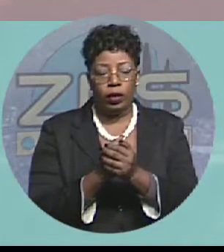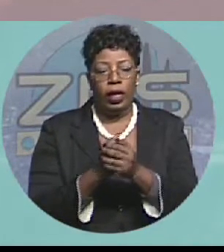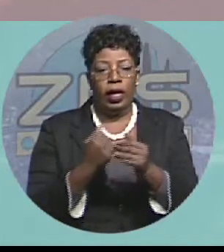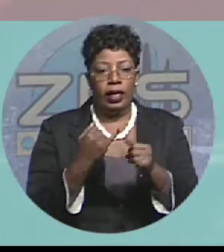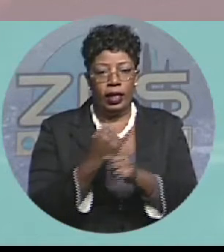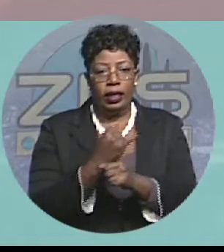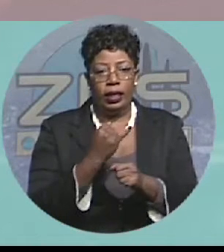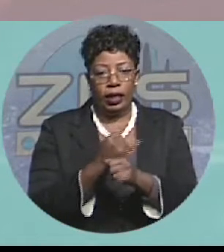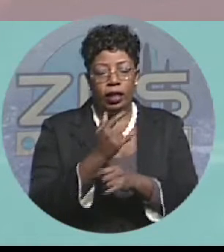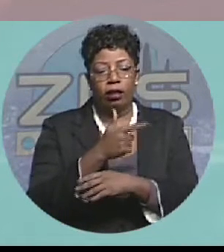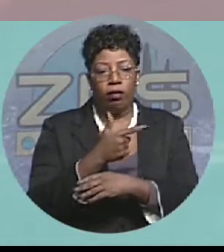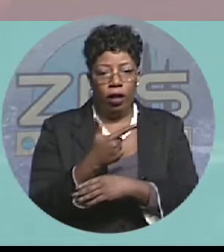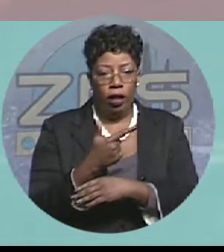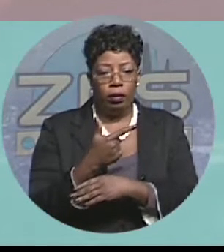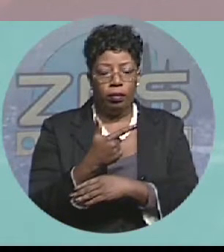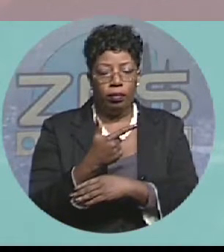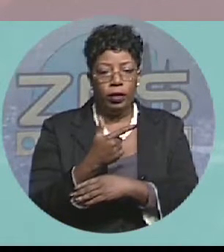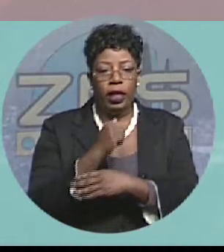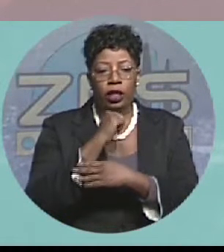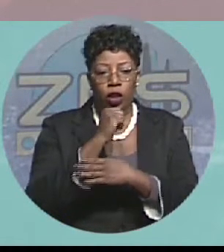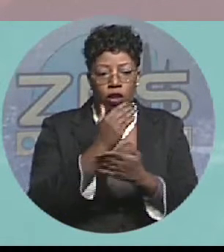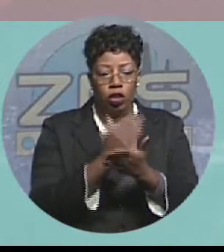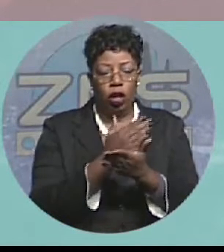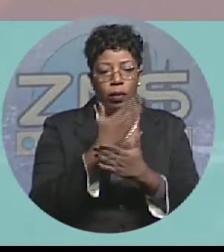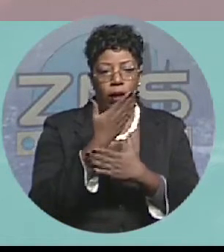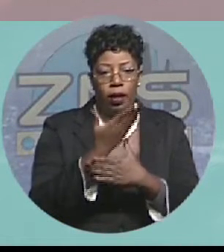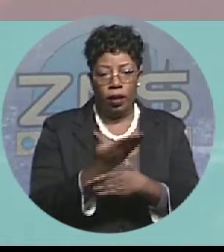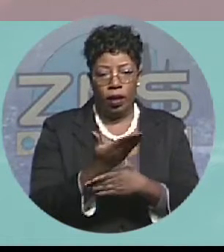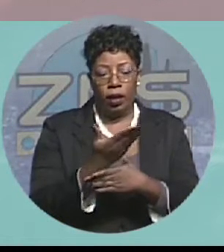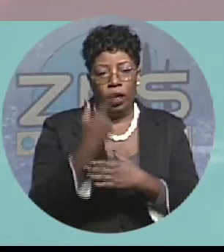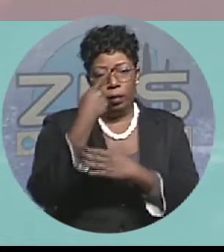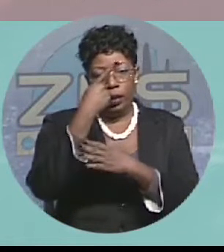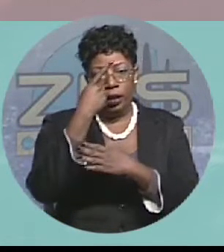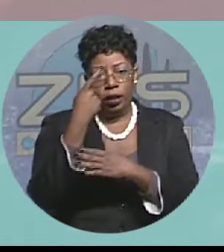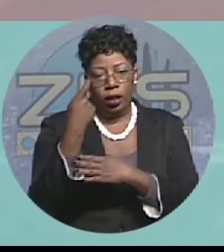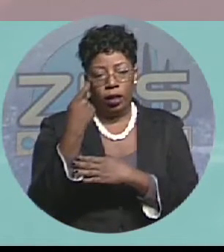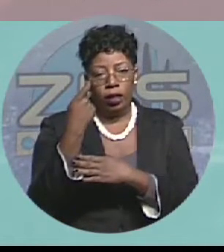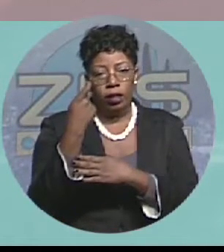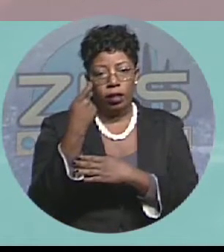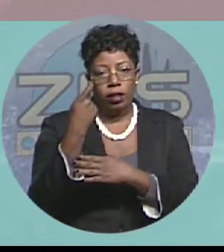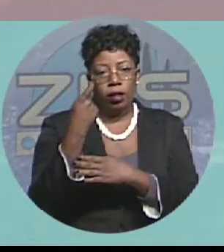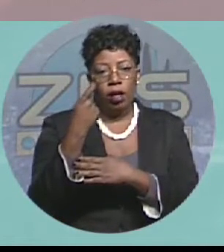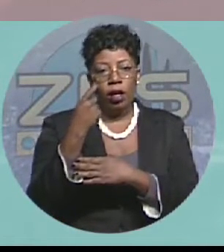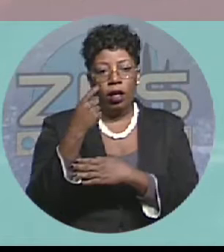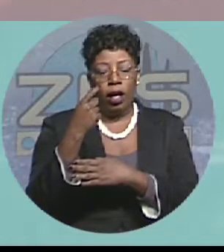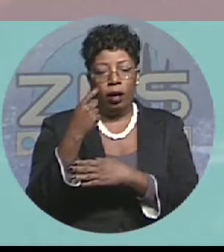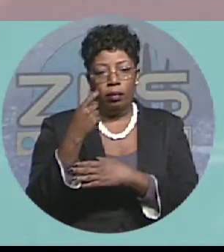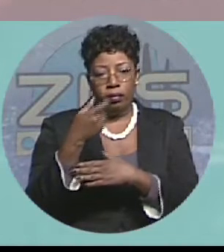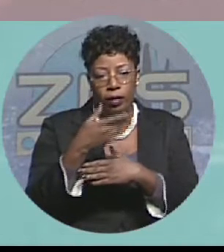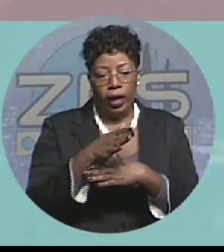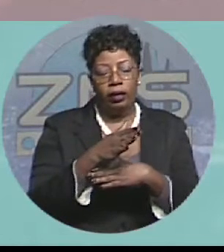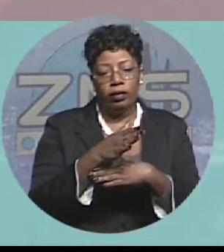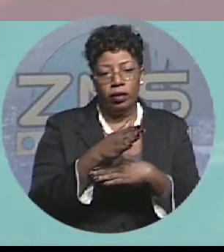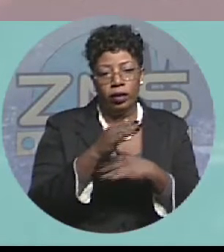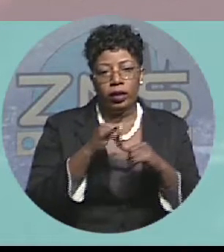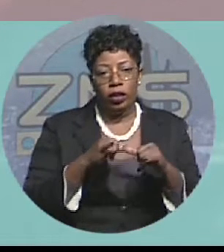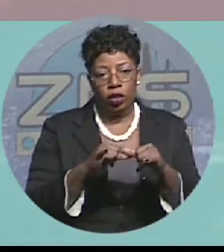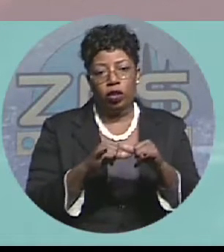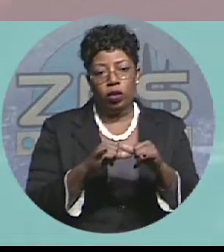firearm. It didn't stop there, because the continuing efforts of the police